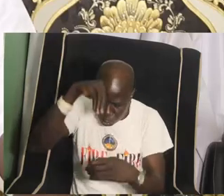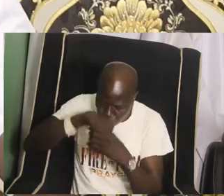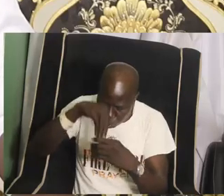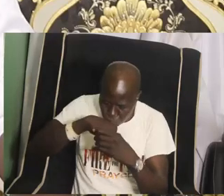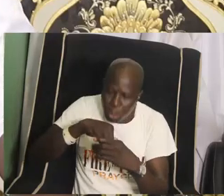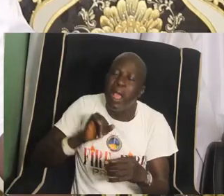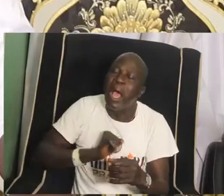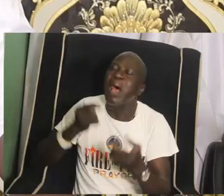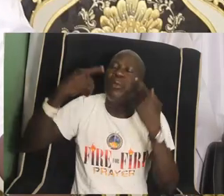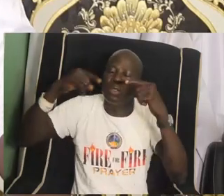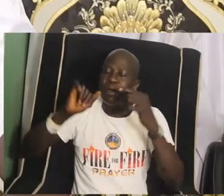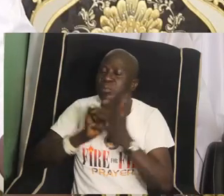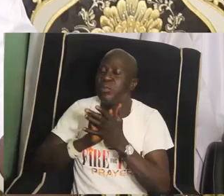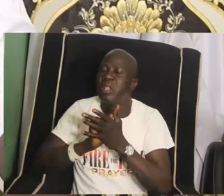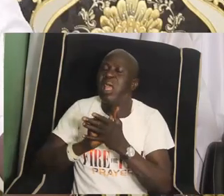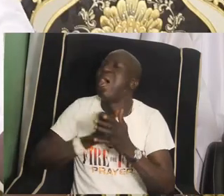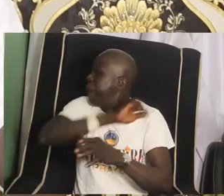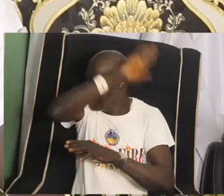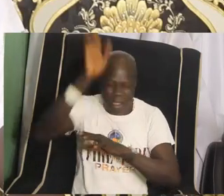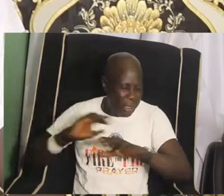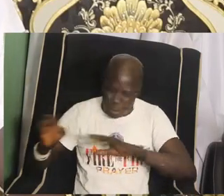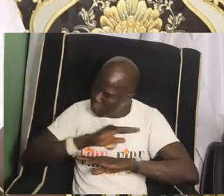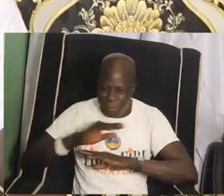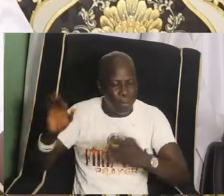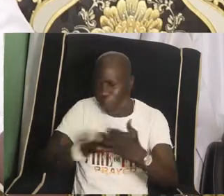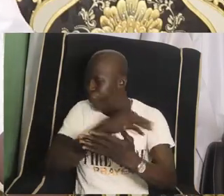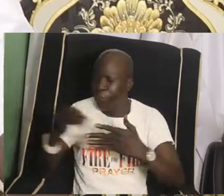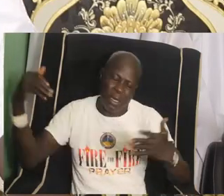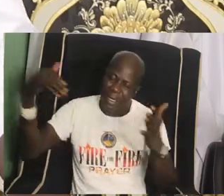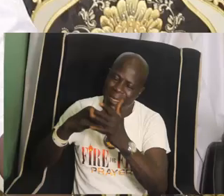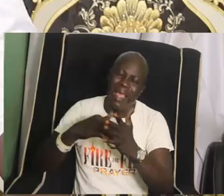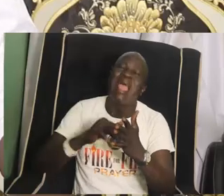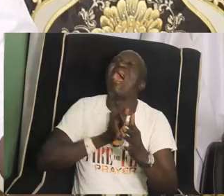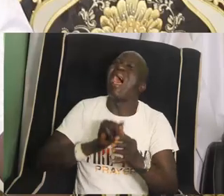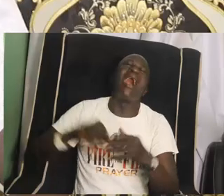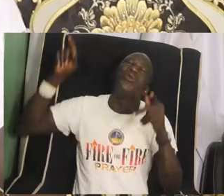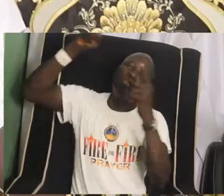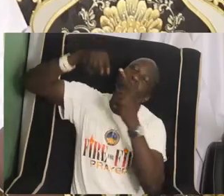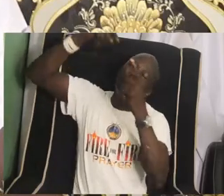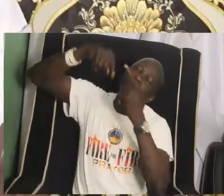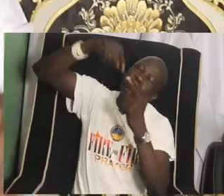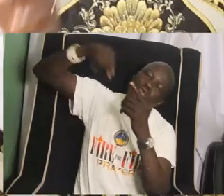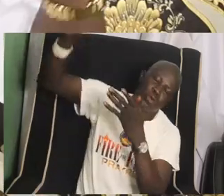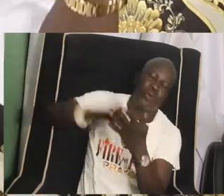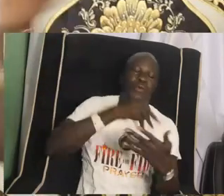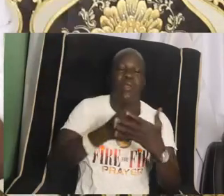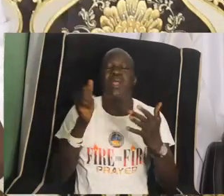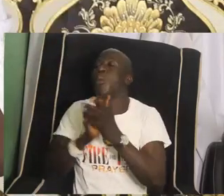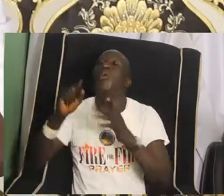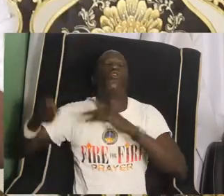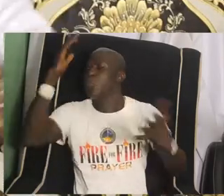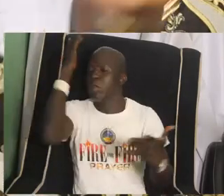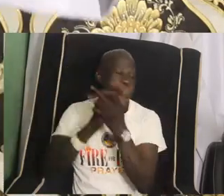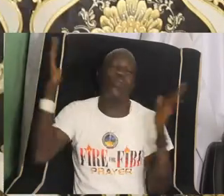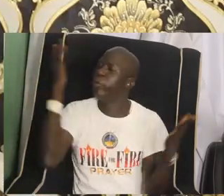say, I succeed. I will never fail again. I've been failing for a long time.